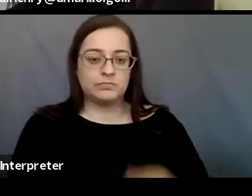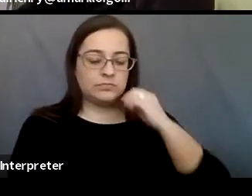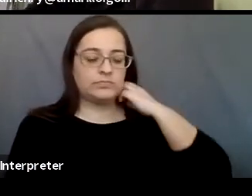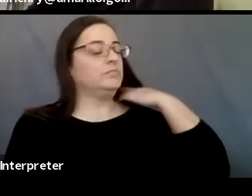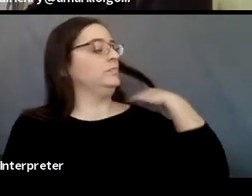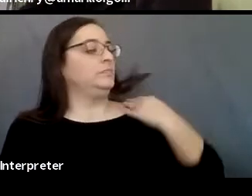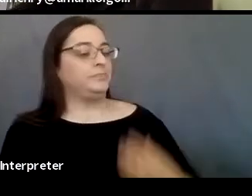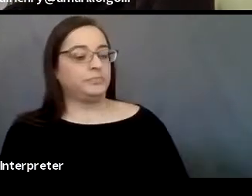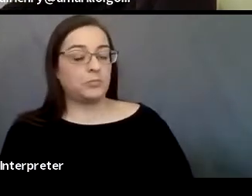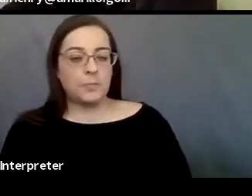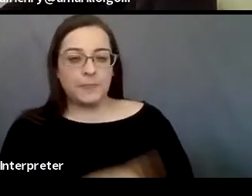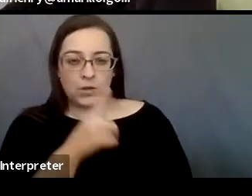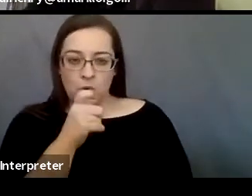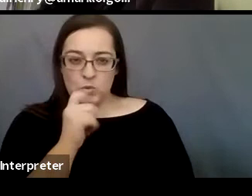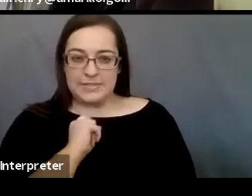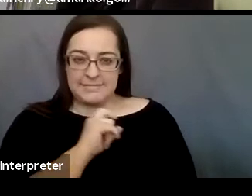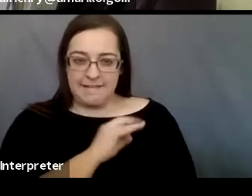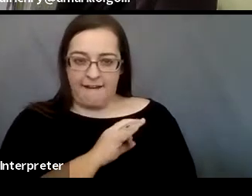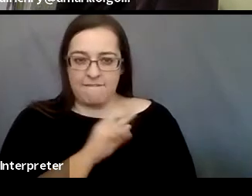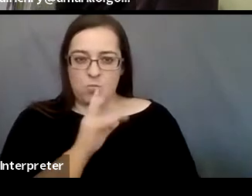And who will staff the tent?